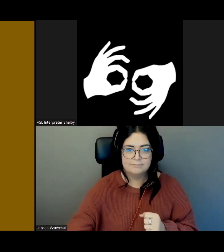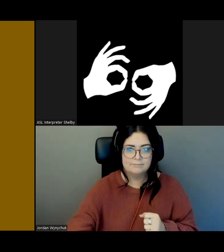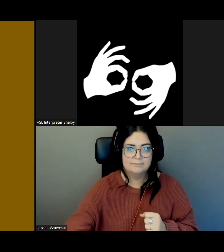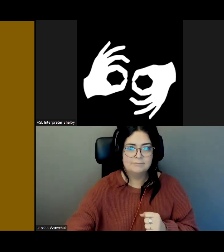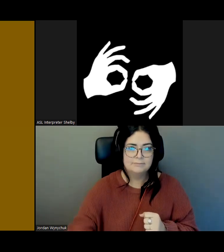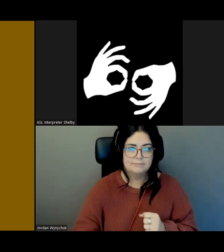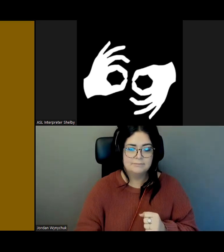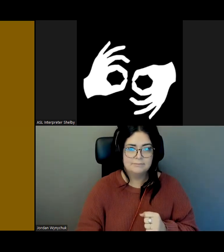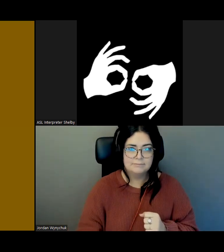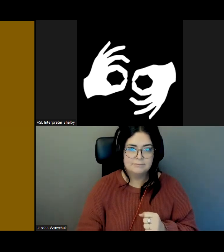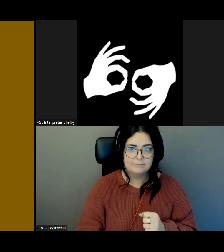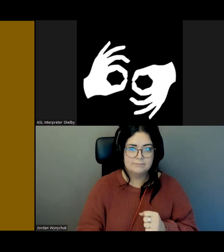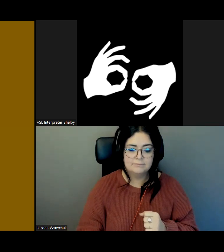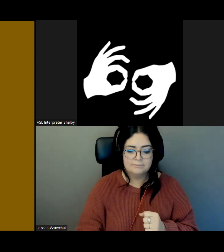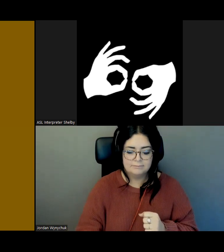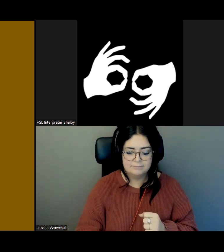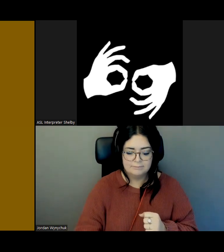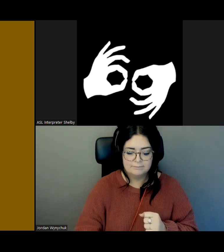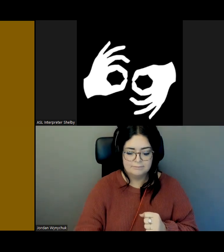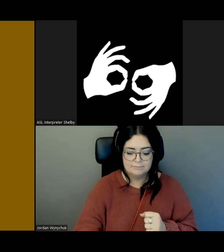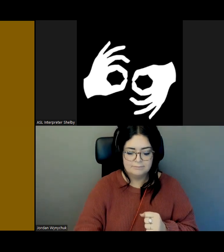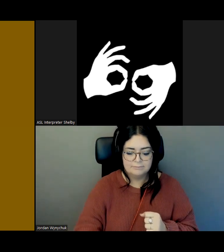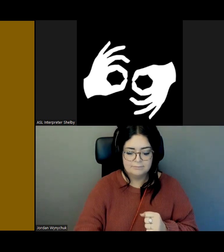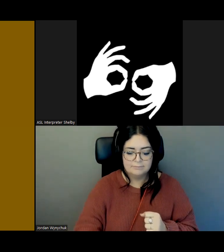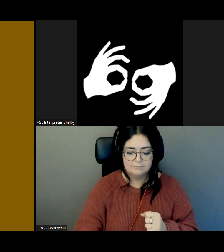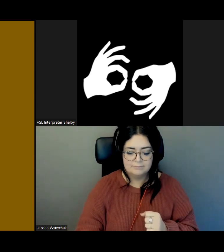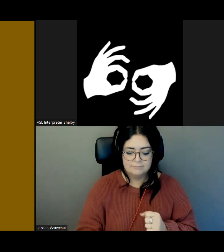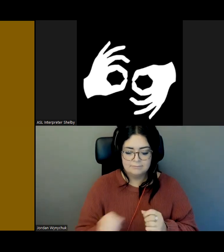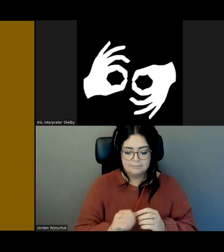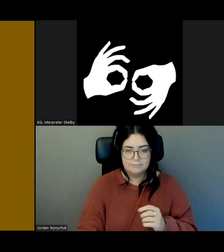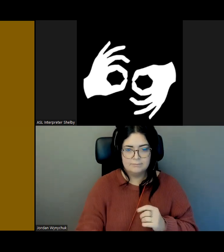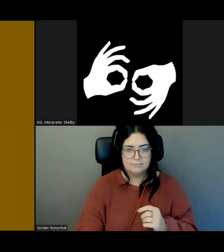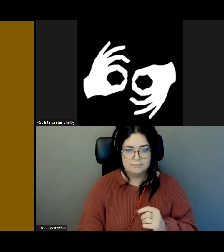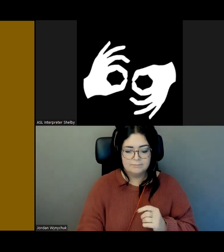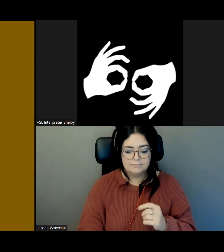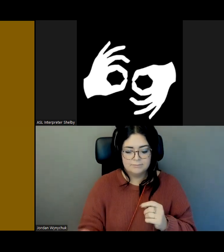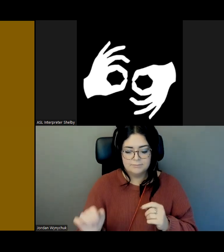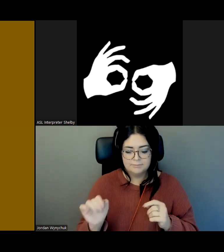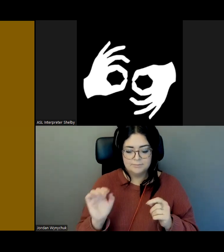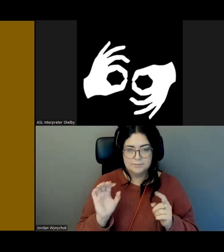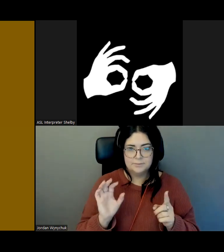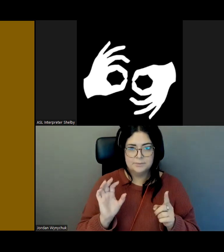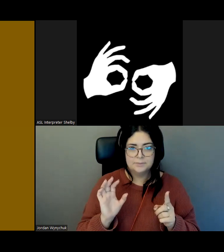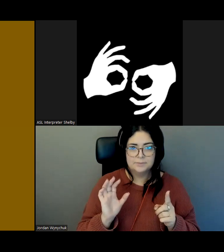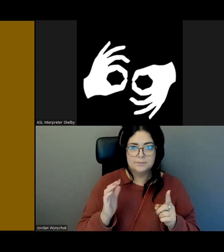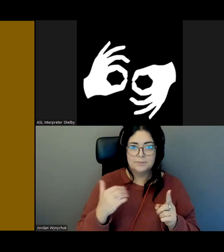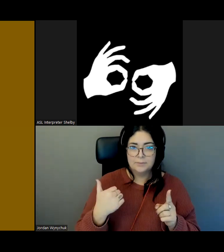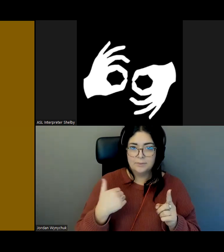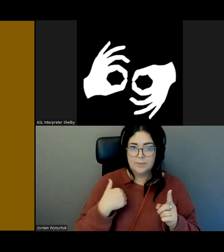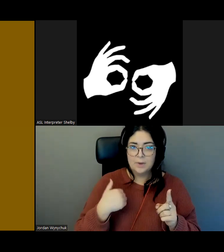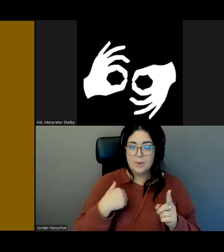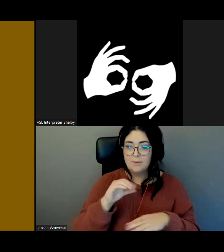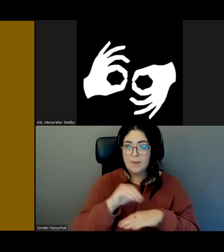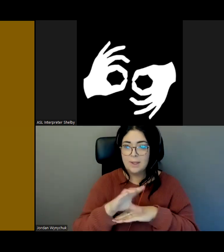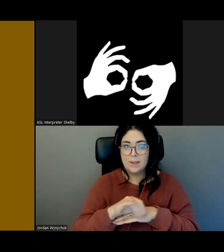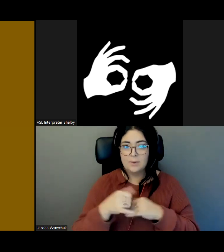And then the Quadrangle NL and Jacob Putterster Memorial Foundation Counseling Line. We're also very proud of this